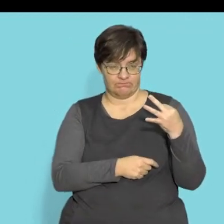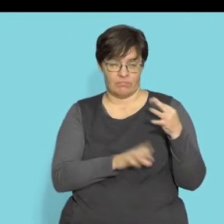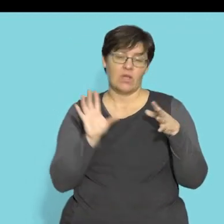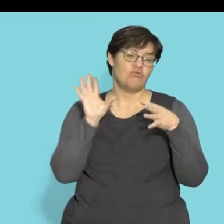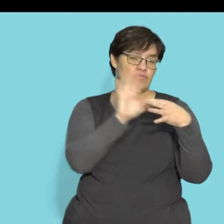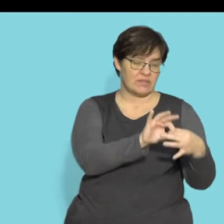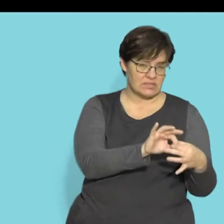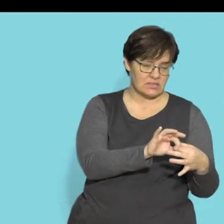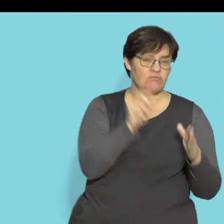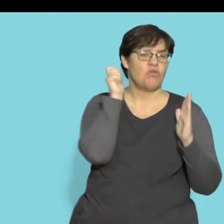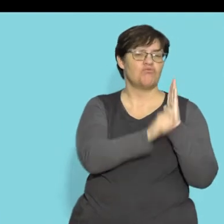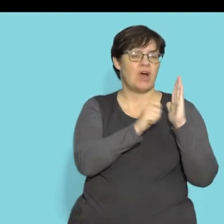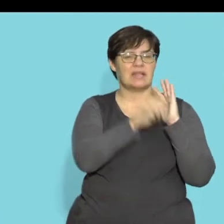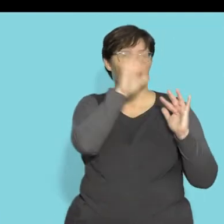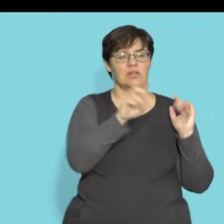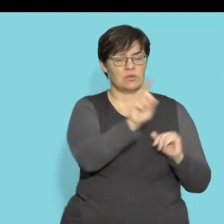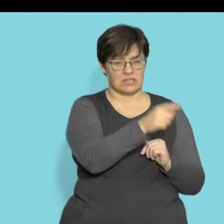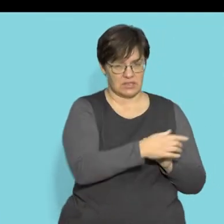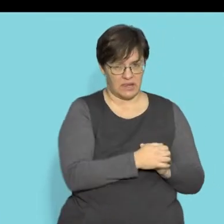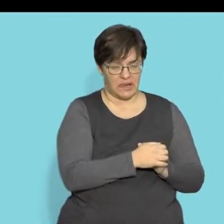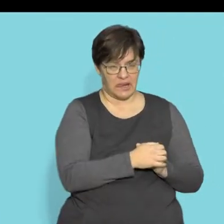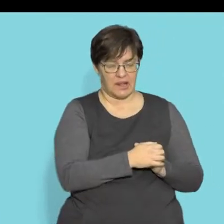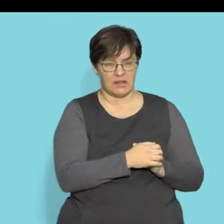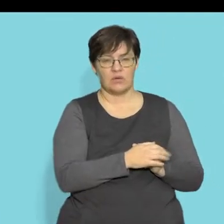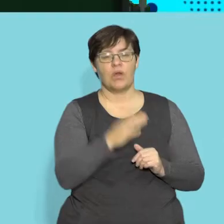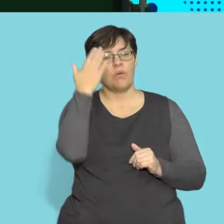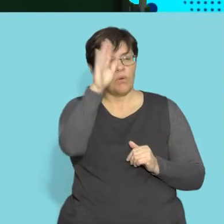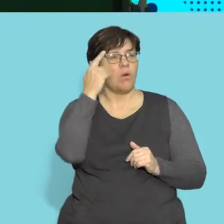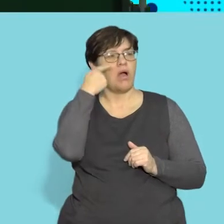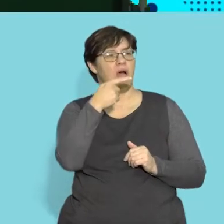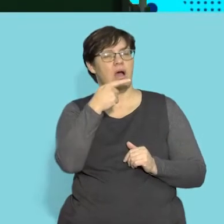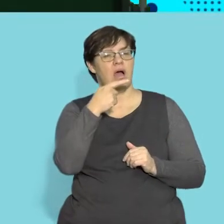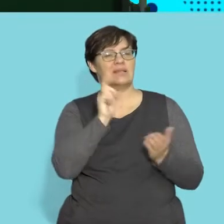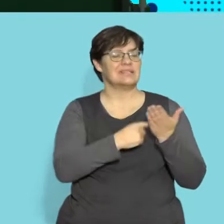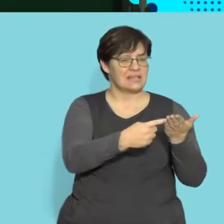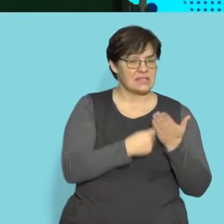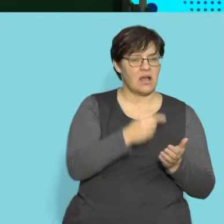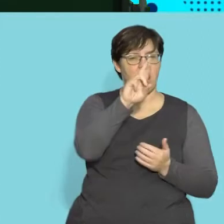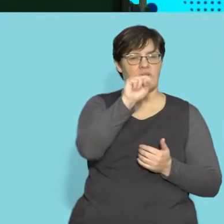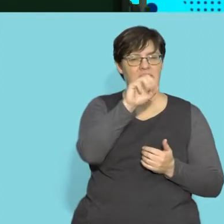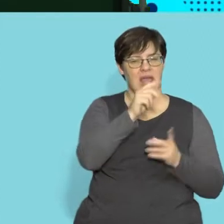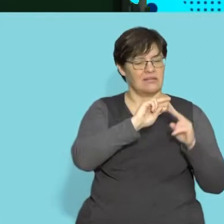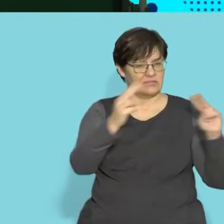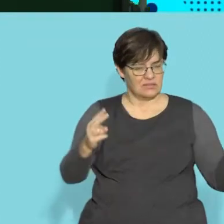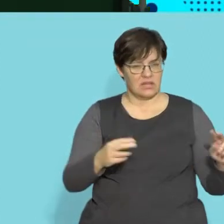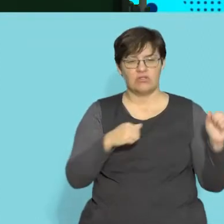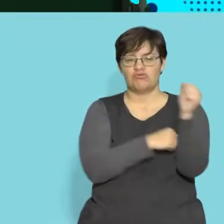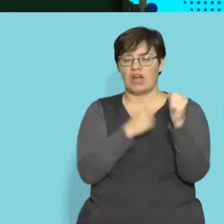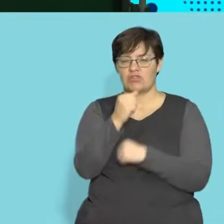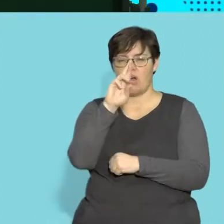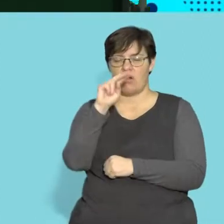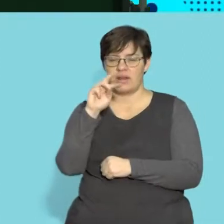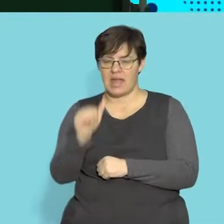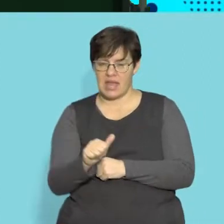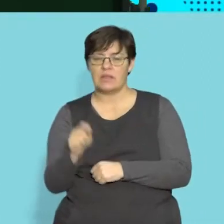relevance, so what you've written in this essay was relevant to the aspect. So we needed to discuss the types of RNA, the structure of